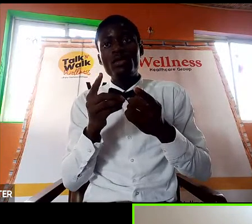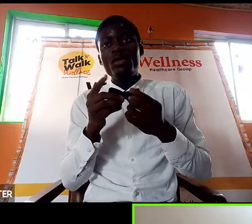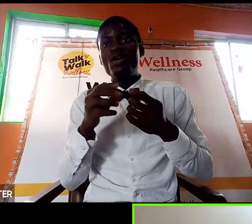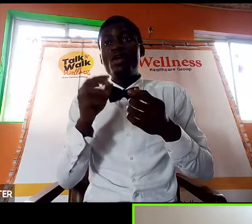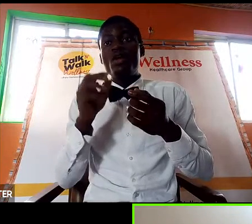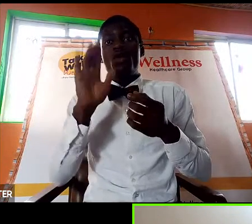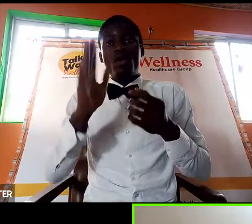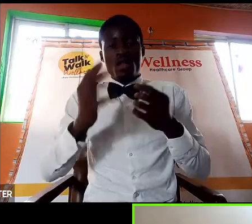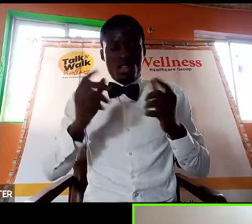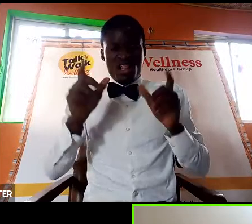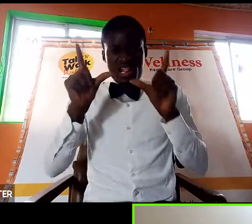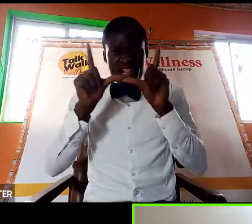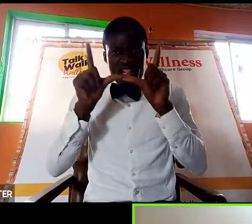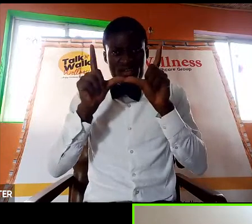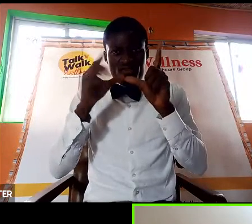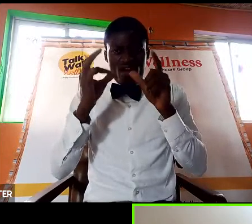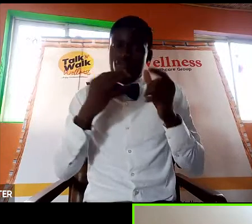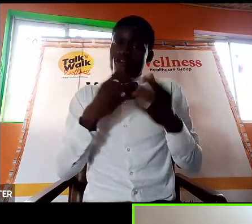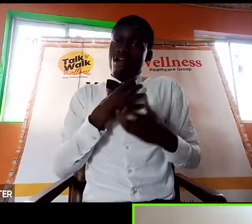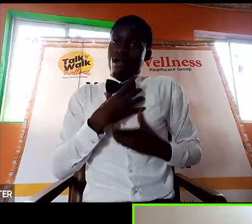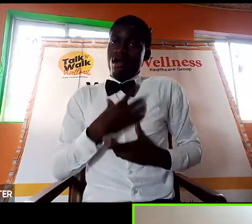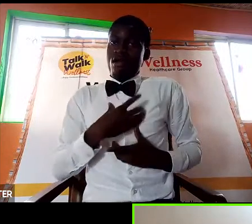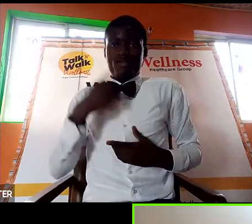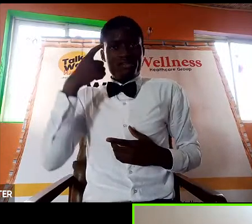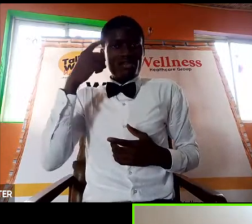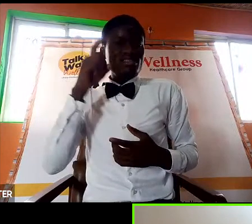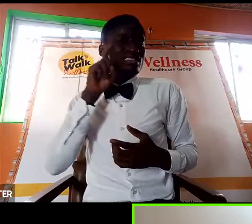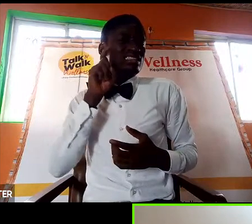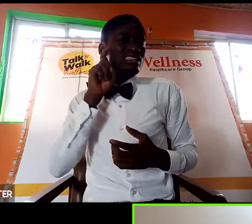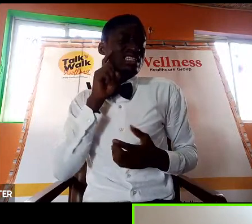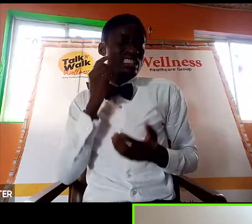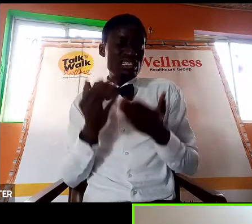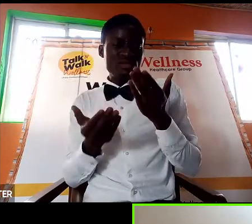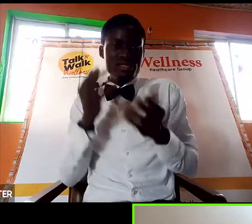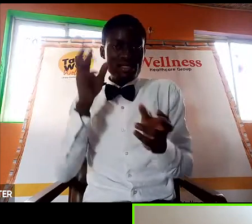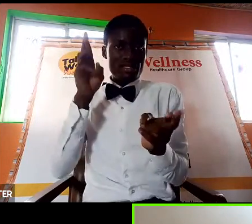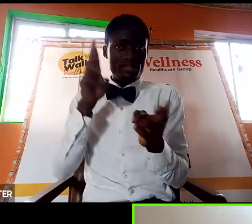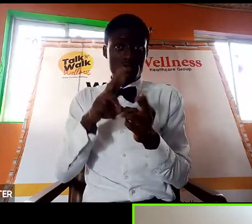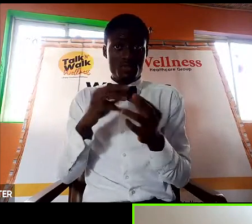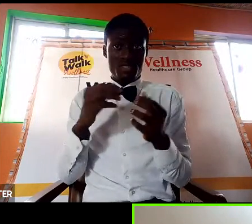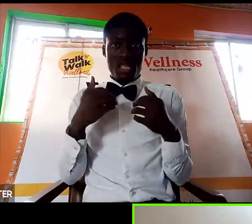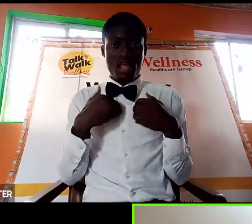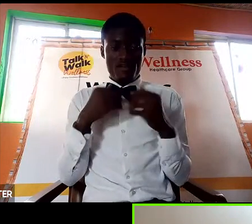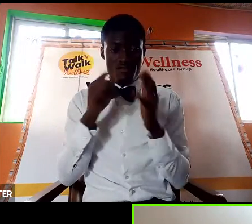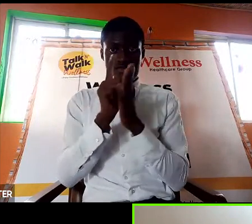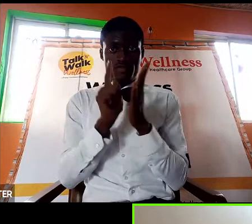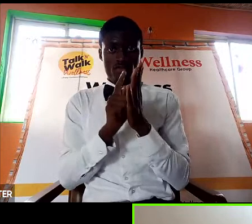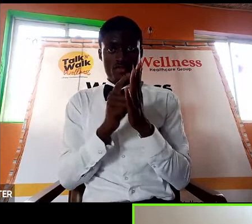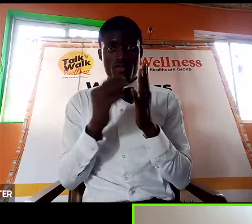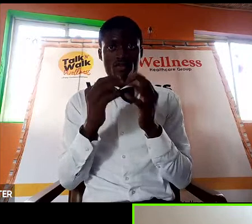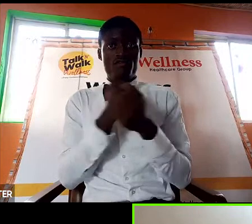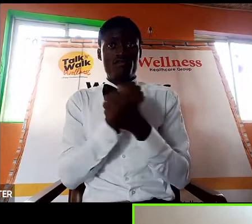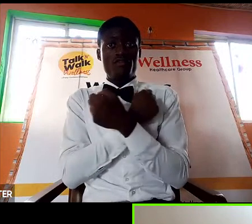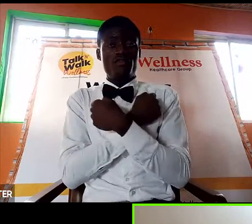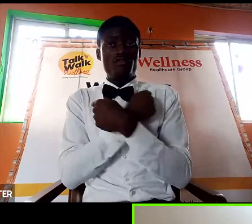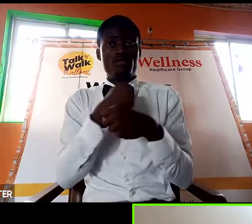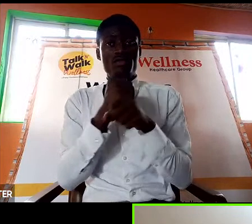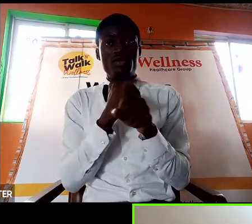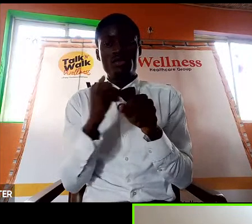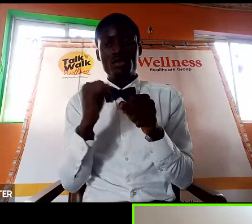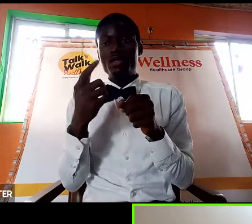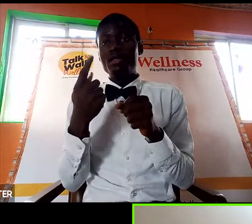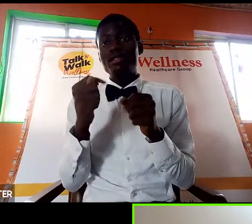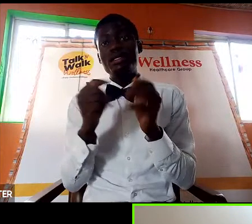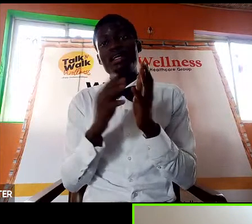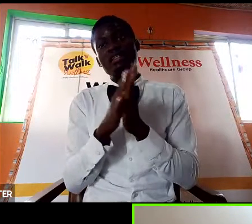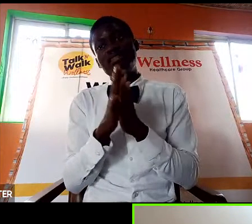reduced. There is something that's called the cycle of love making. You talk about the desire, the arousal,